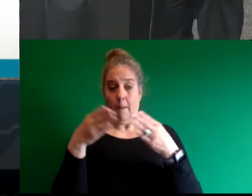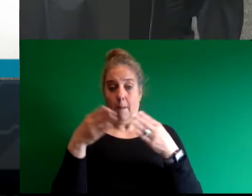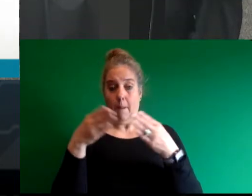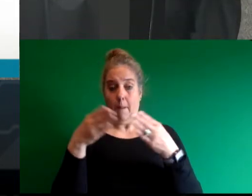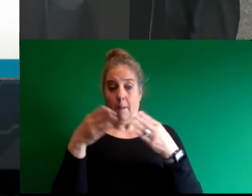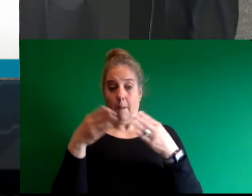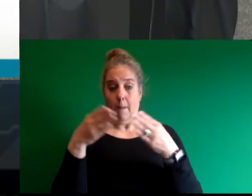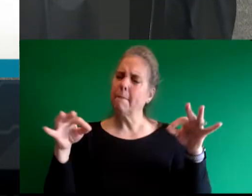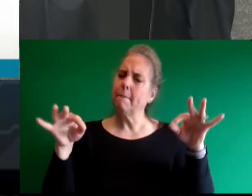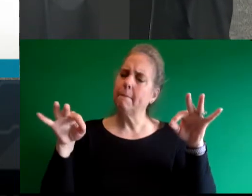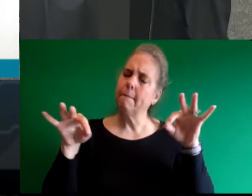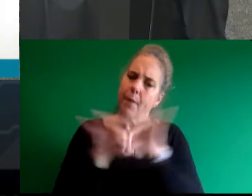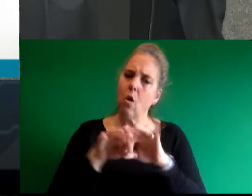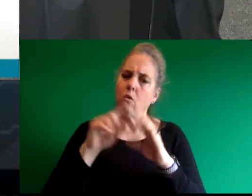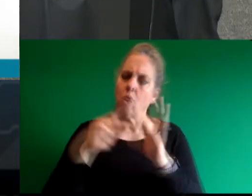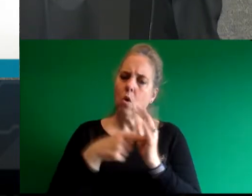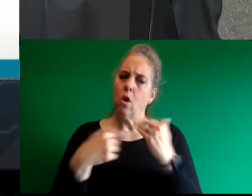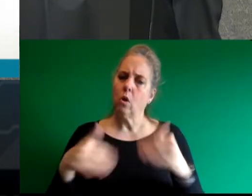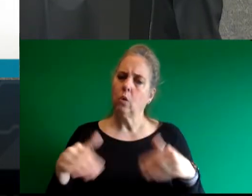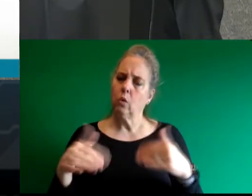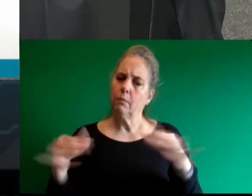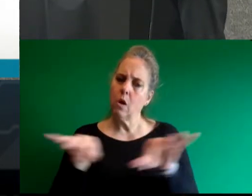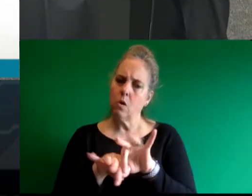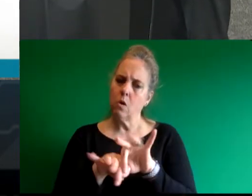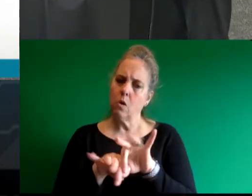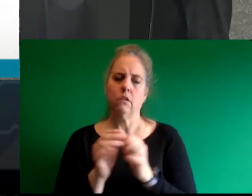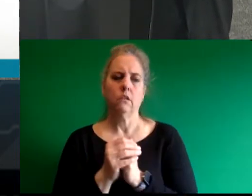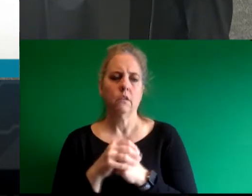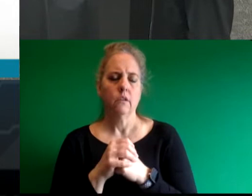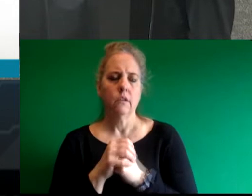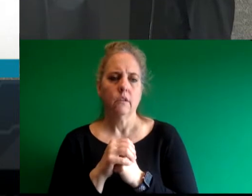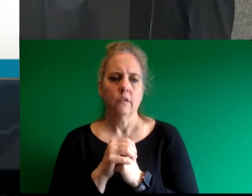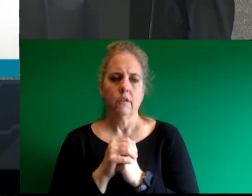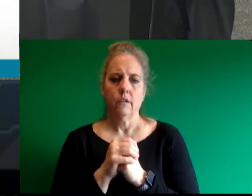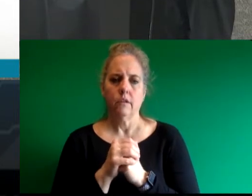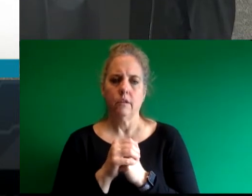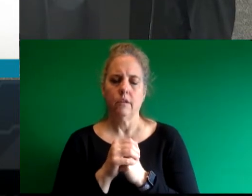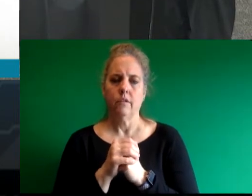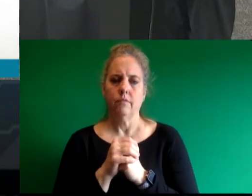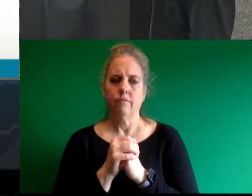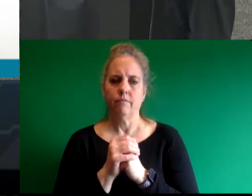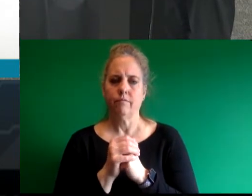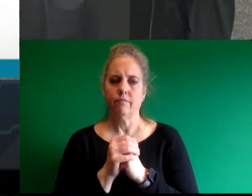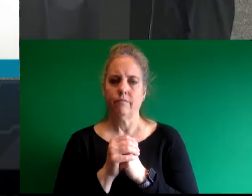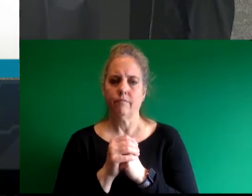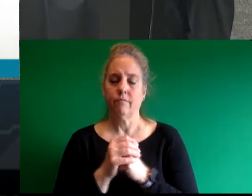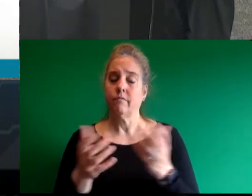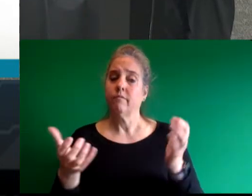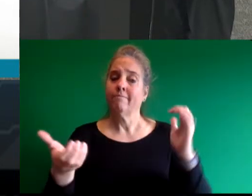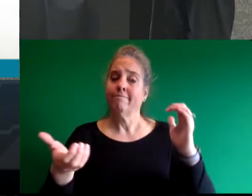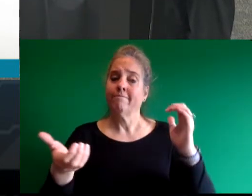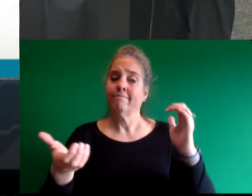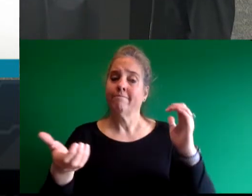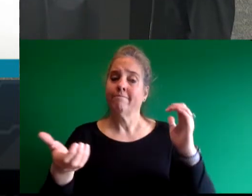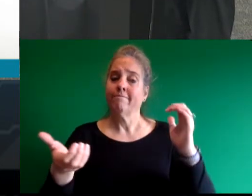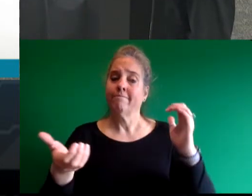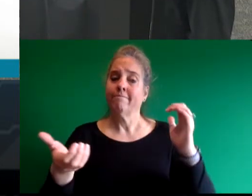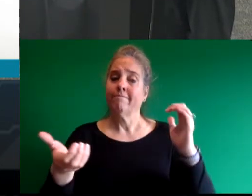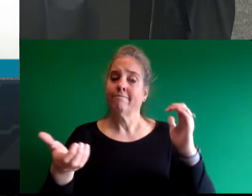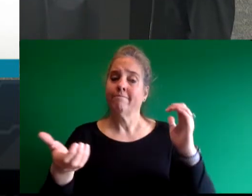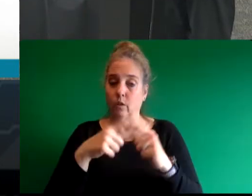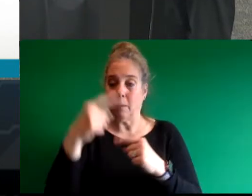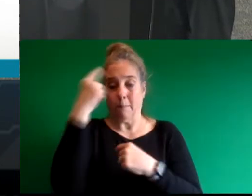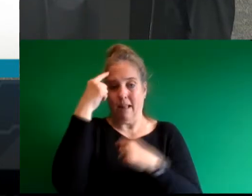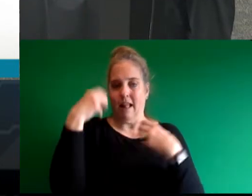finally, as a essential partner, you know, access to mental health services and access to treatment is essential for folks